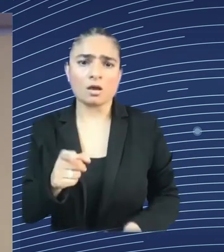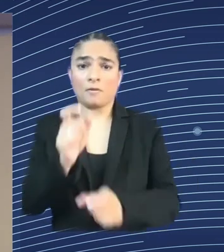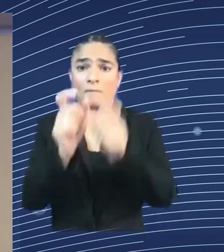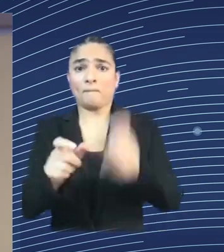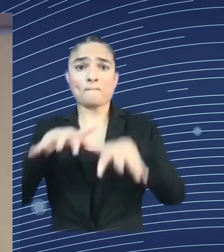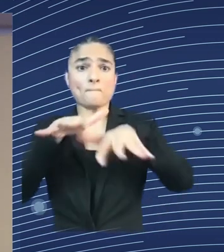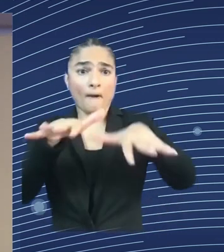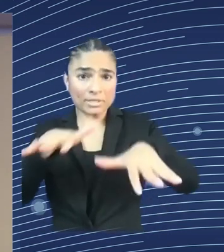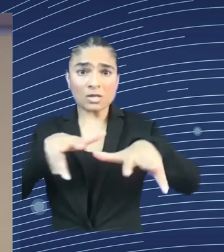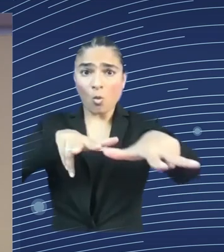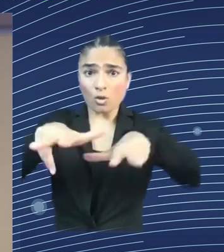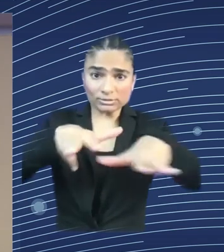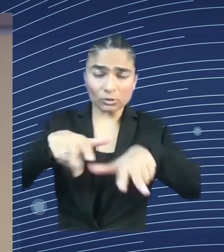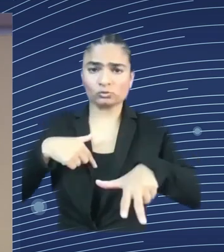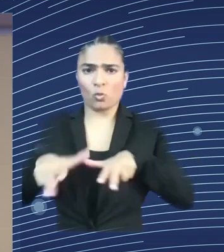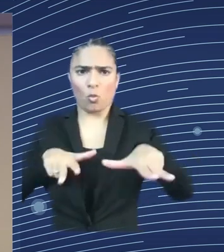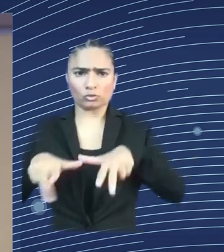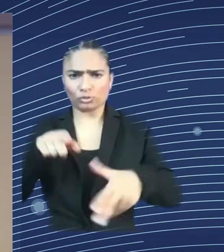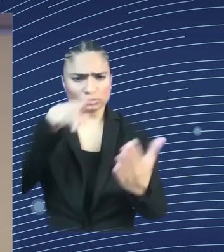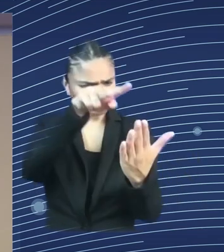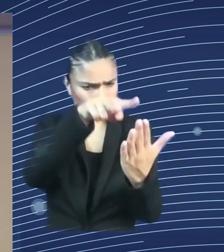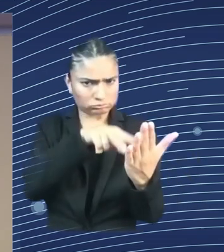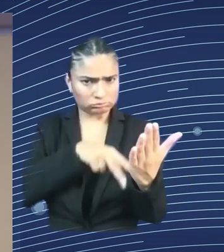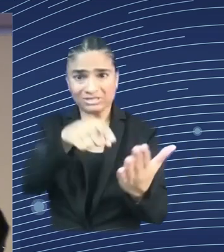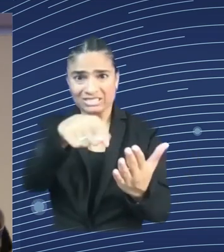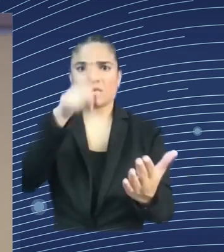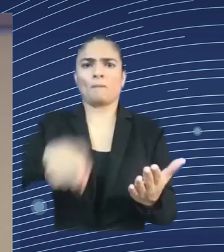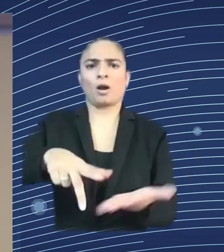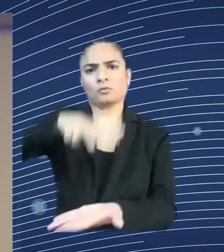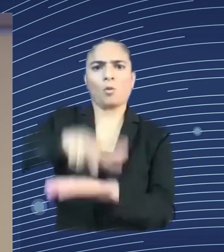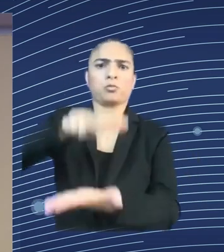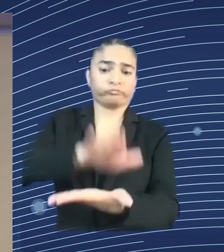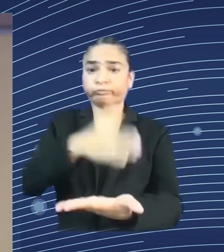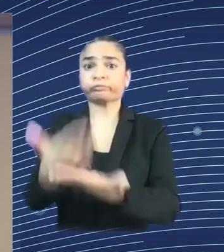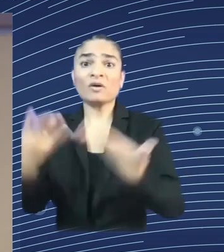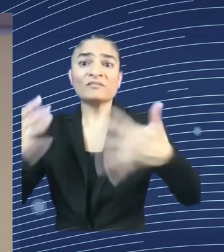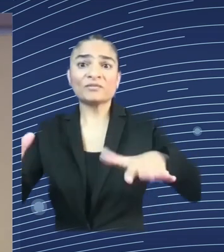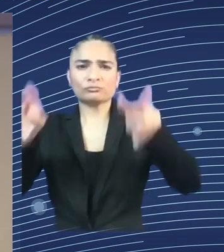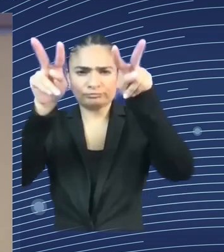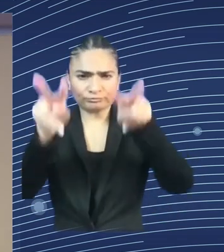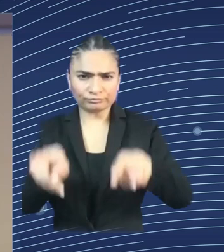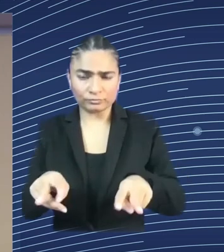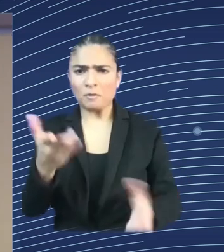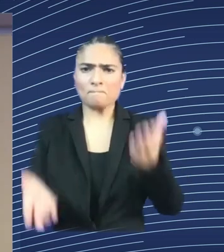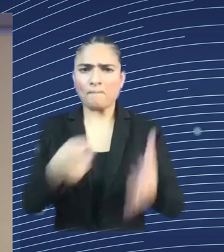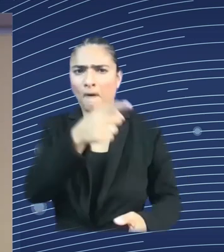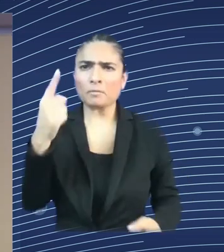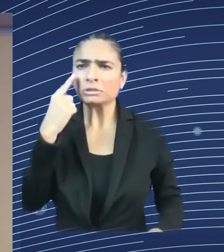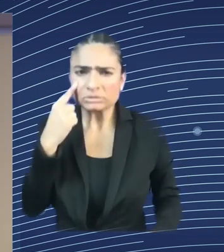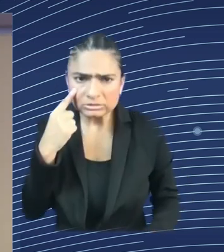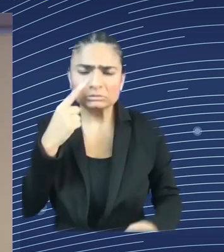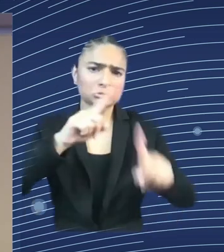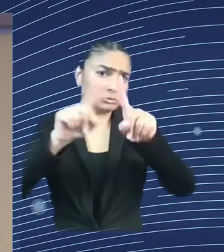I see. And the message must be translated by public service, because otherwise it's